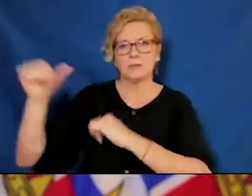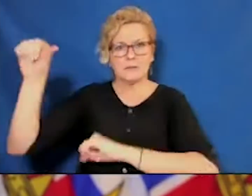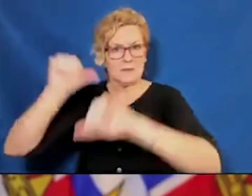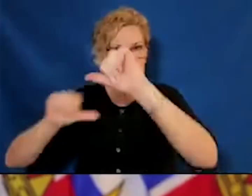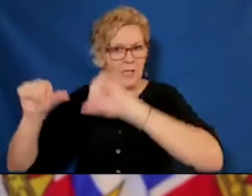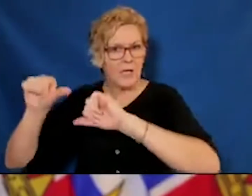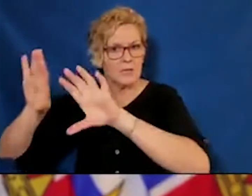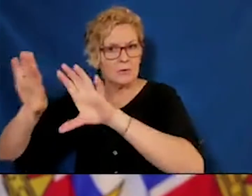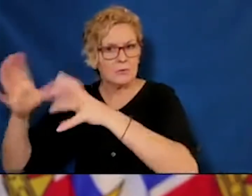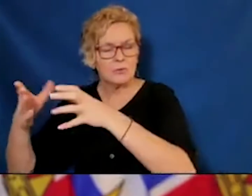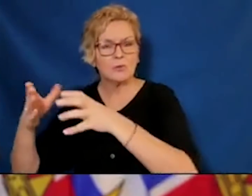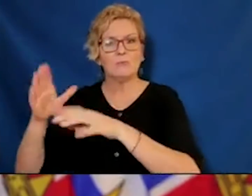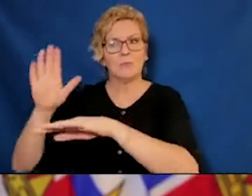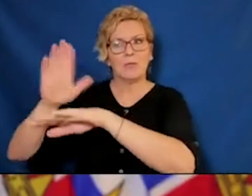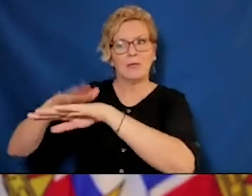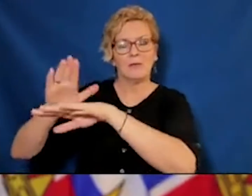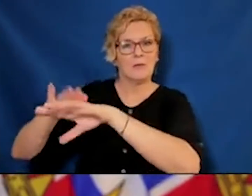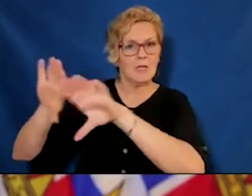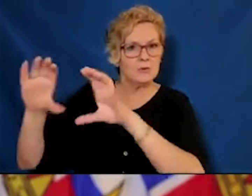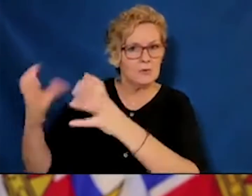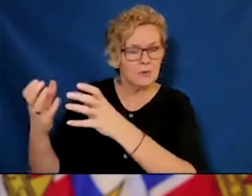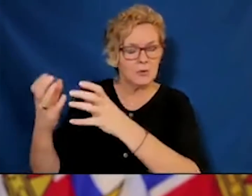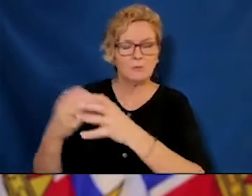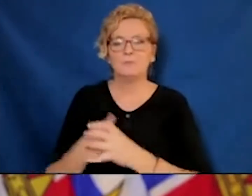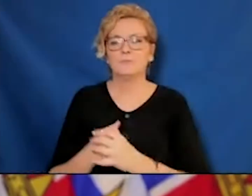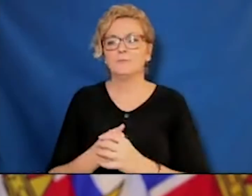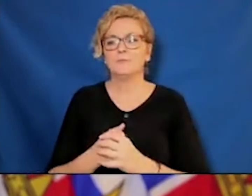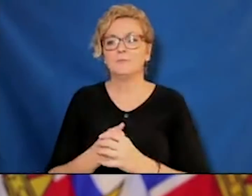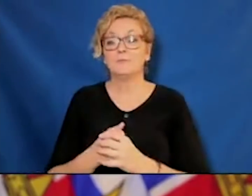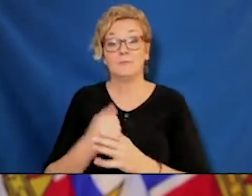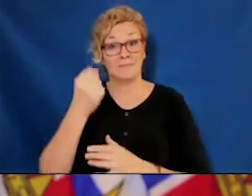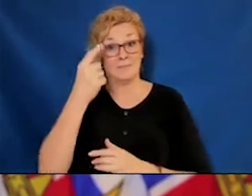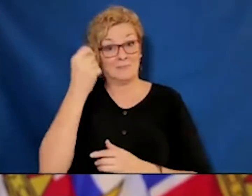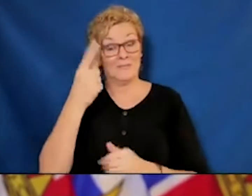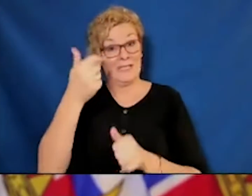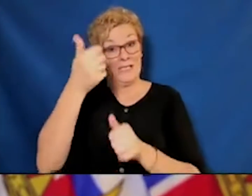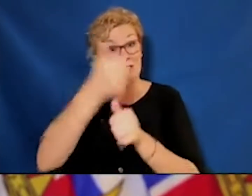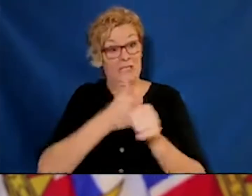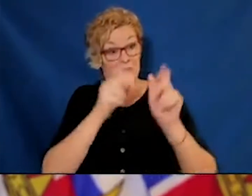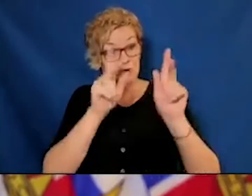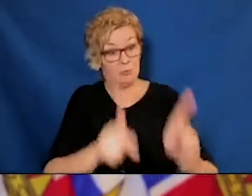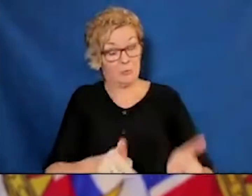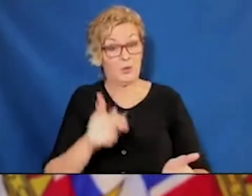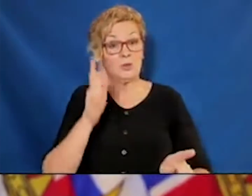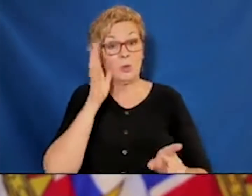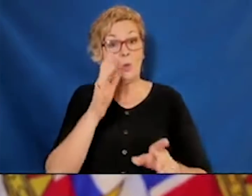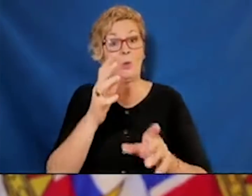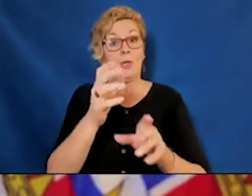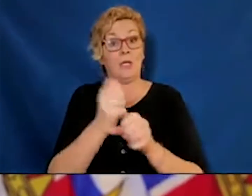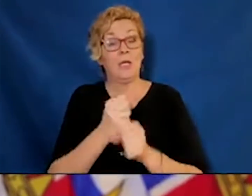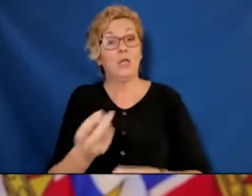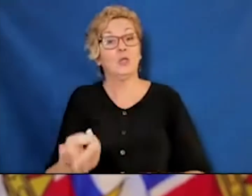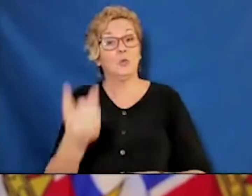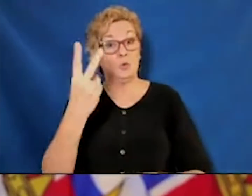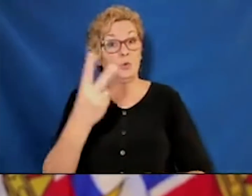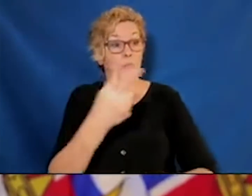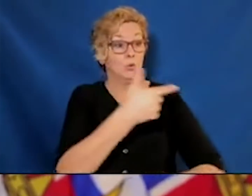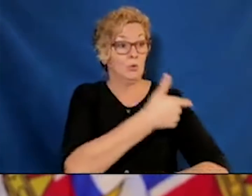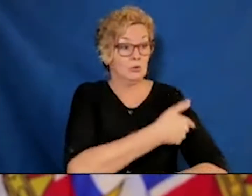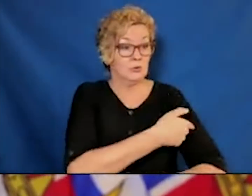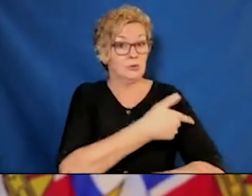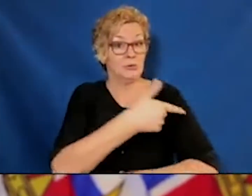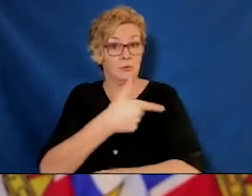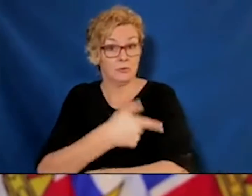to produce antibodies to that antigen, that protein. And these new vaccines that we have, messenger RNA